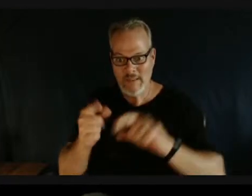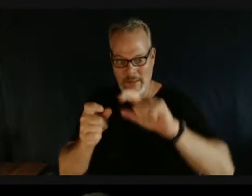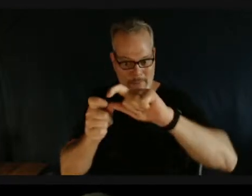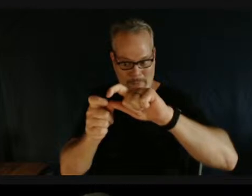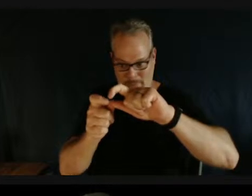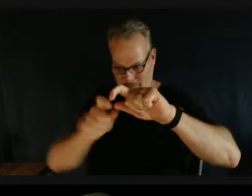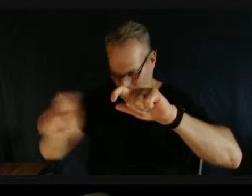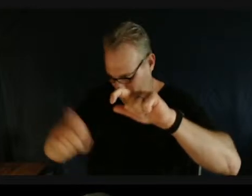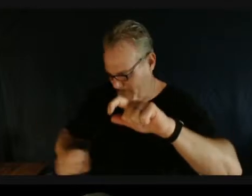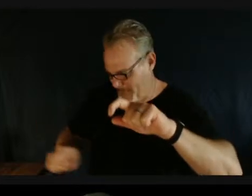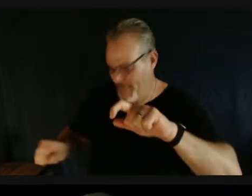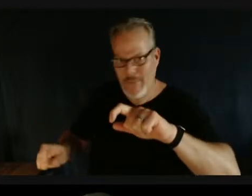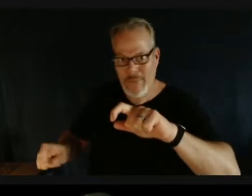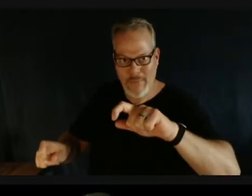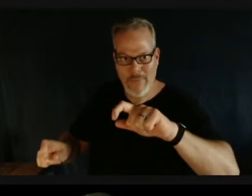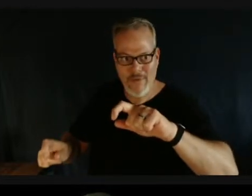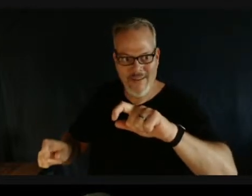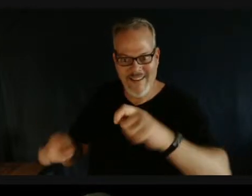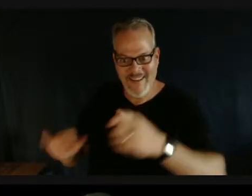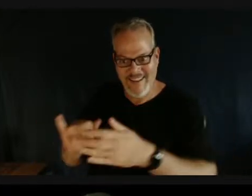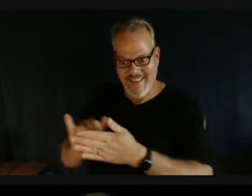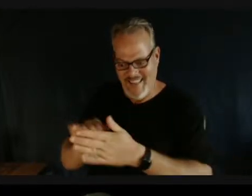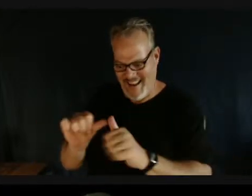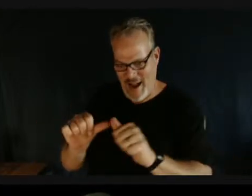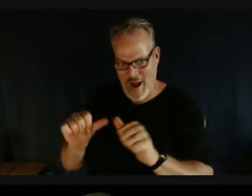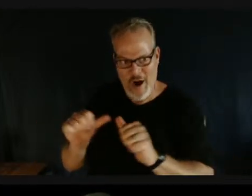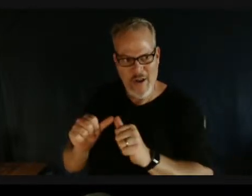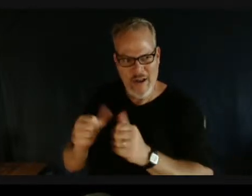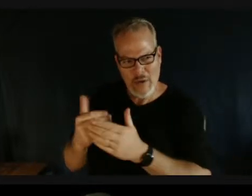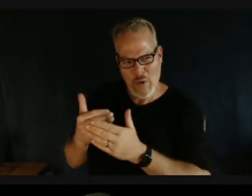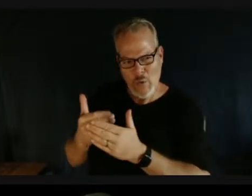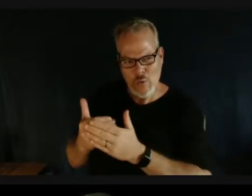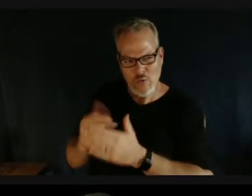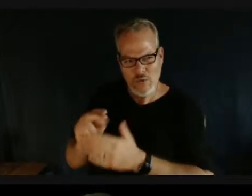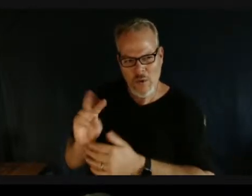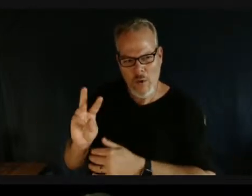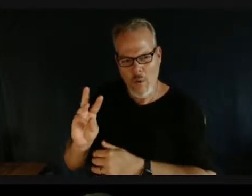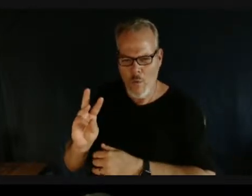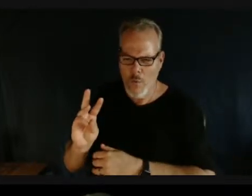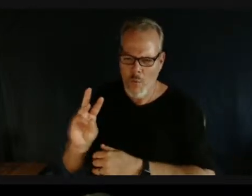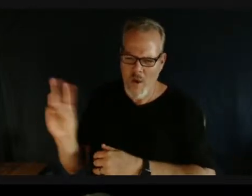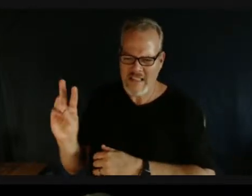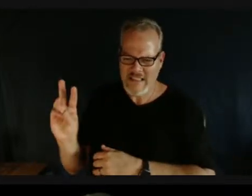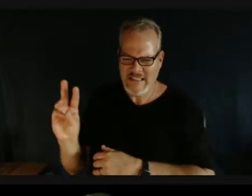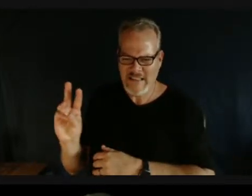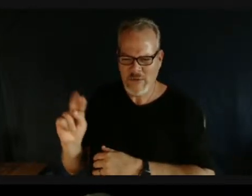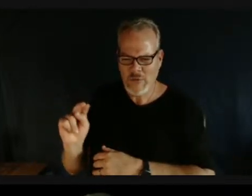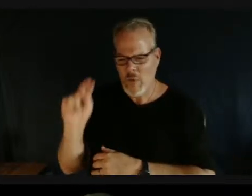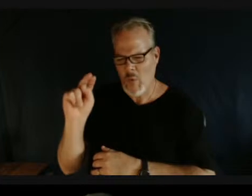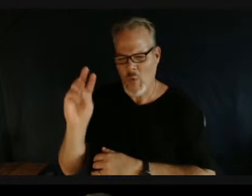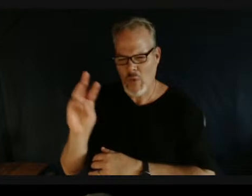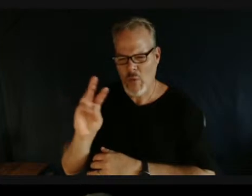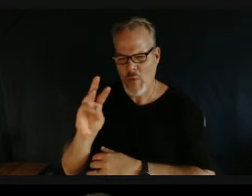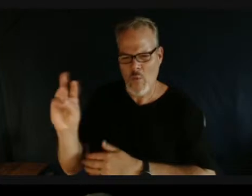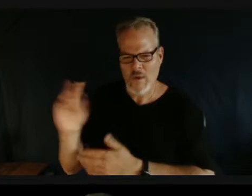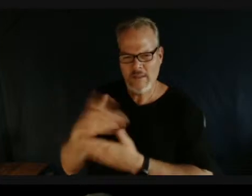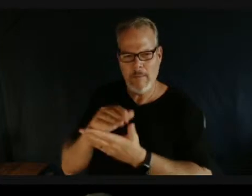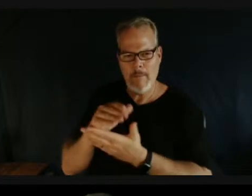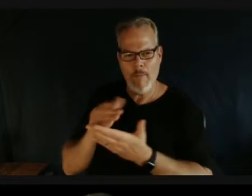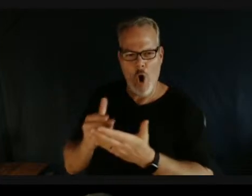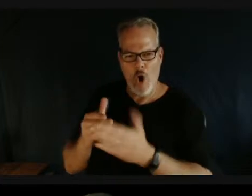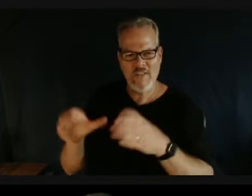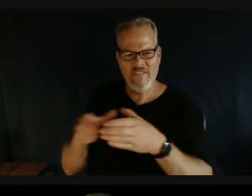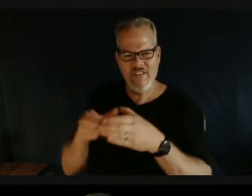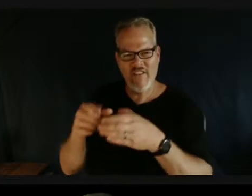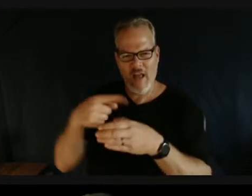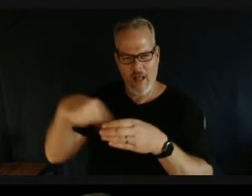that came around, hugging this northwest part of the caldera edge, right, against a cliff